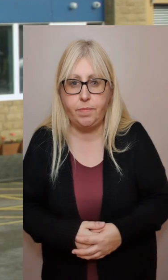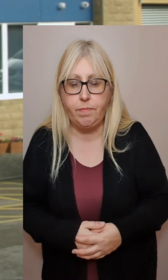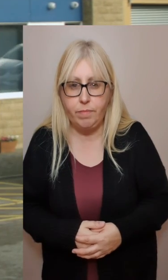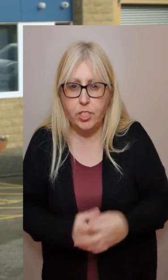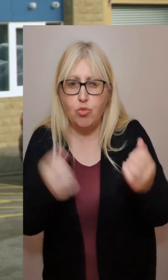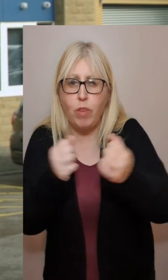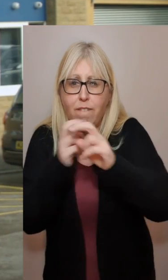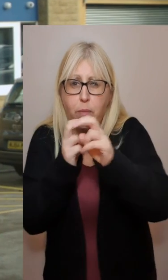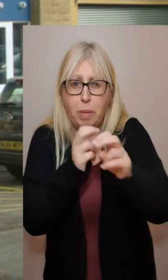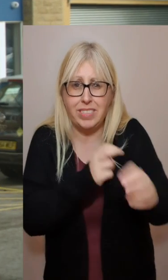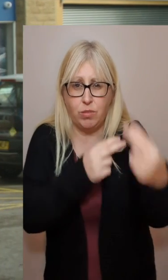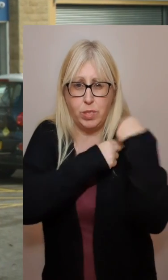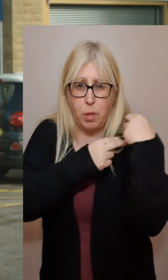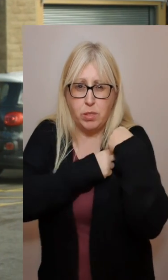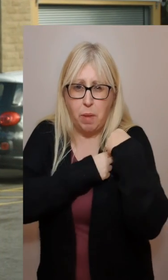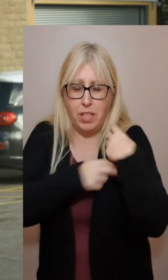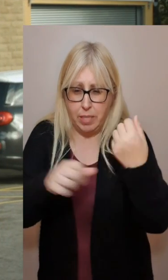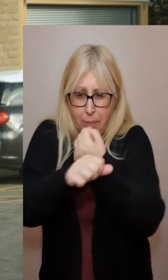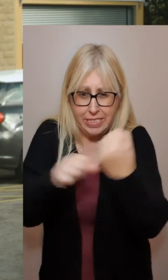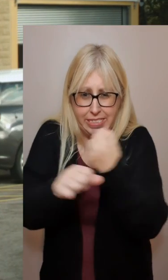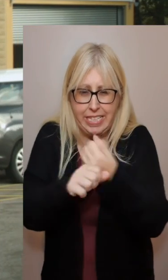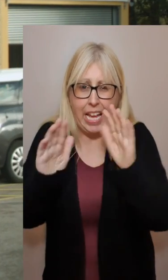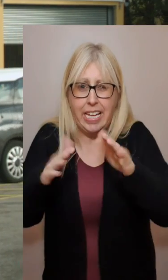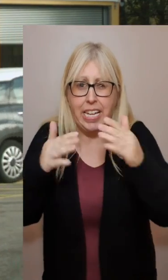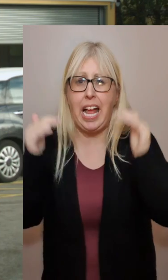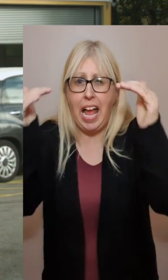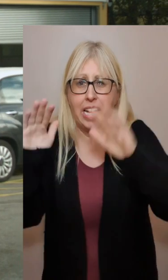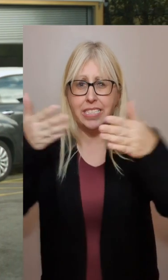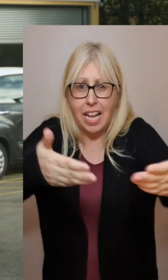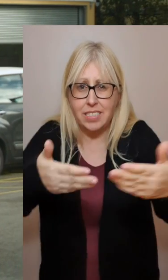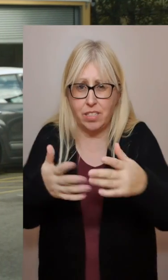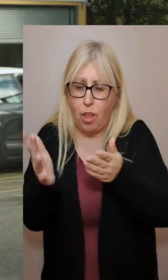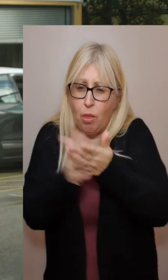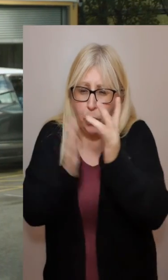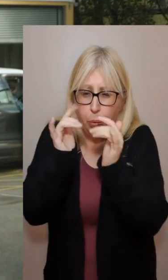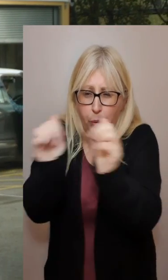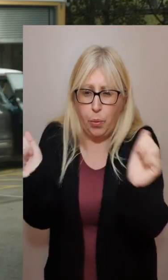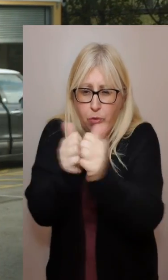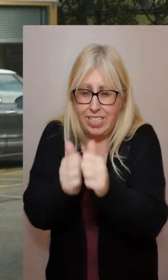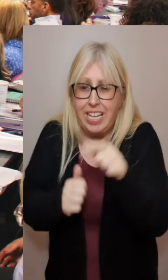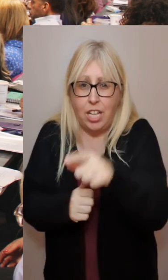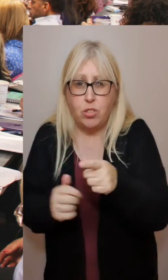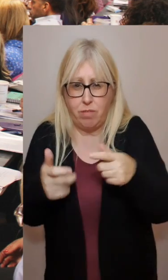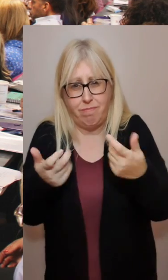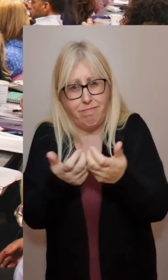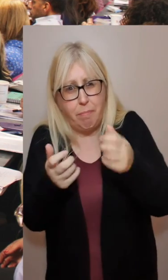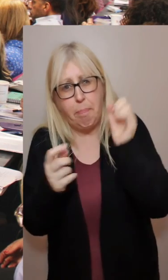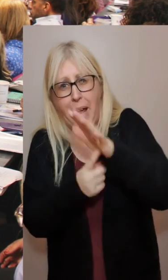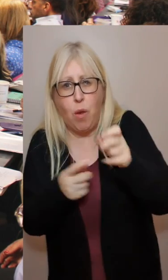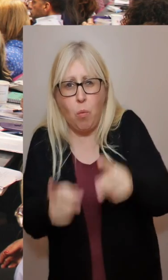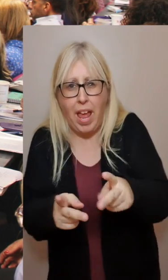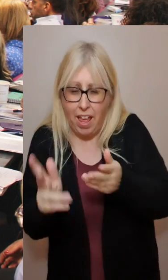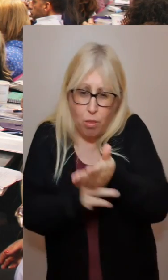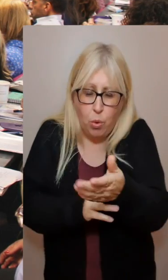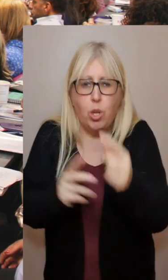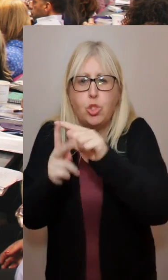Driving Mobility is responsible for maintaining the high standards of delivery via our accreditation system. The main way that we maintain the high standards is